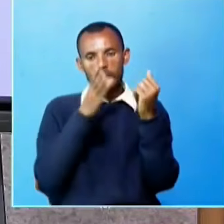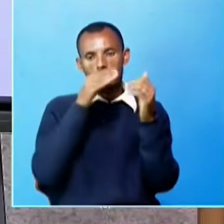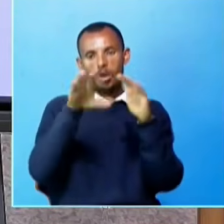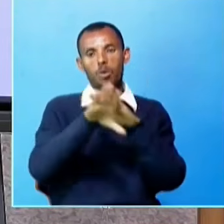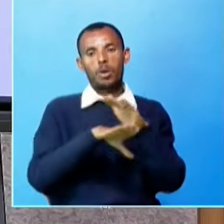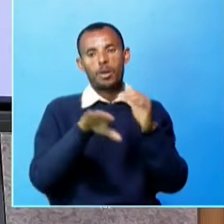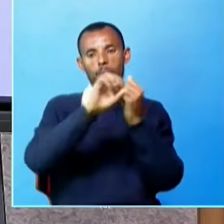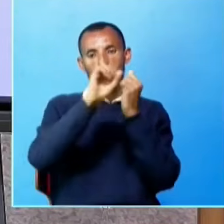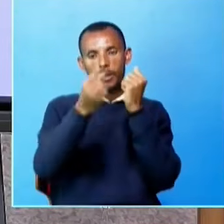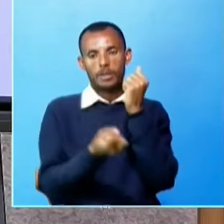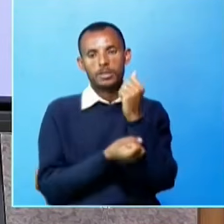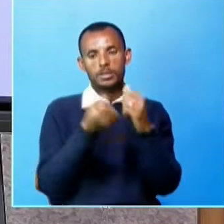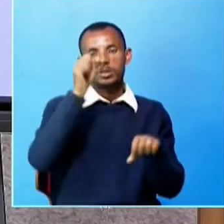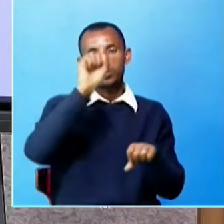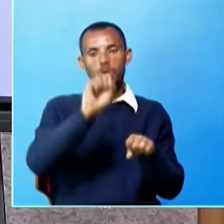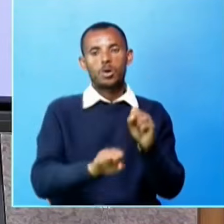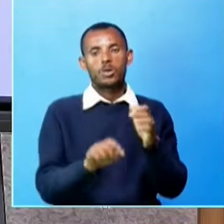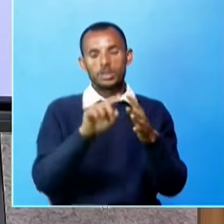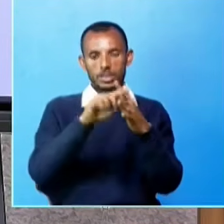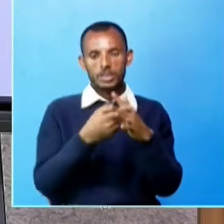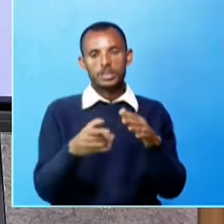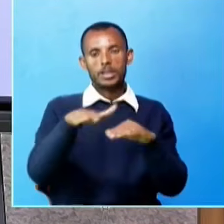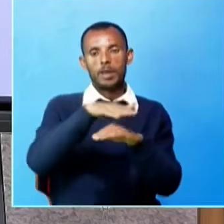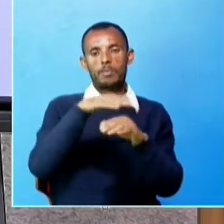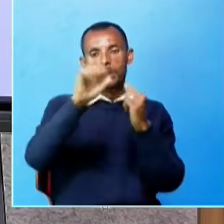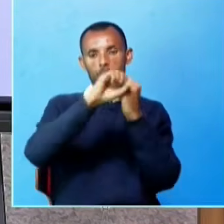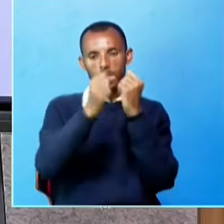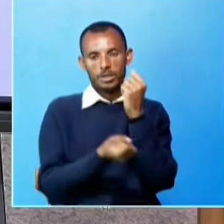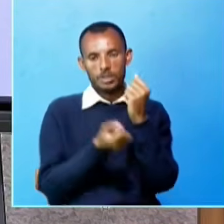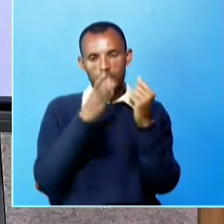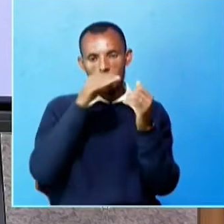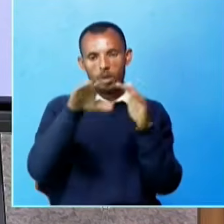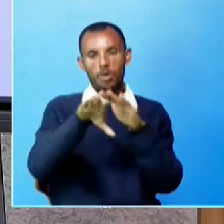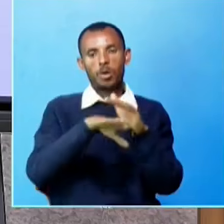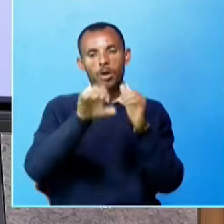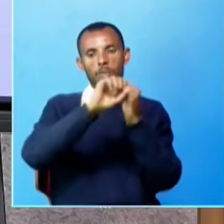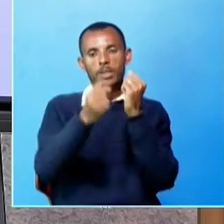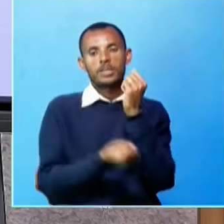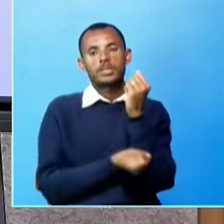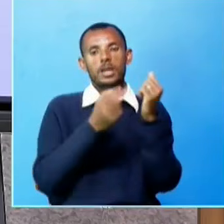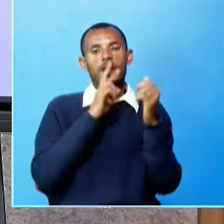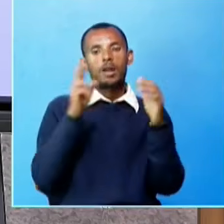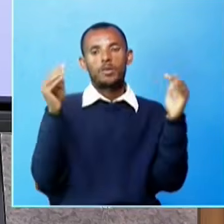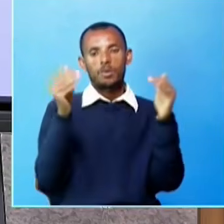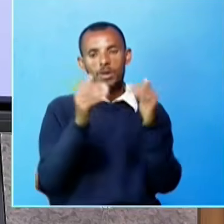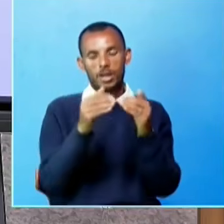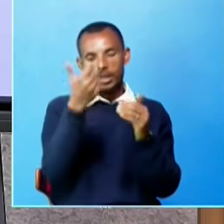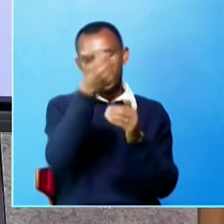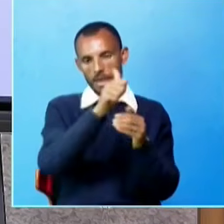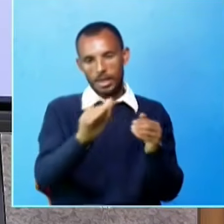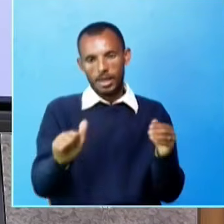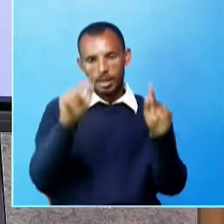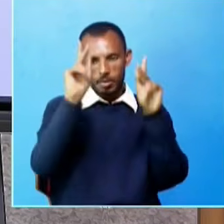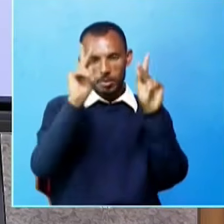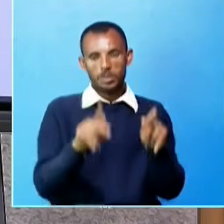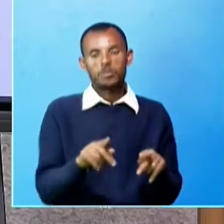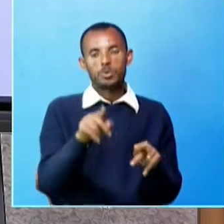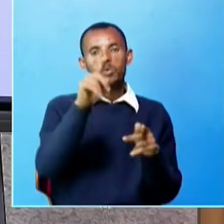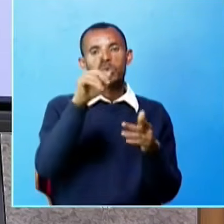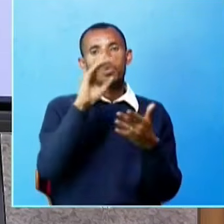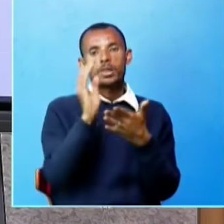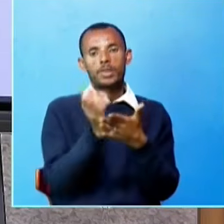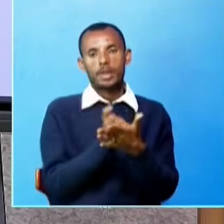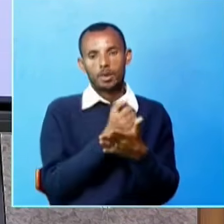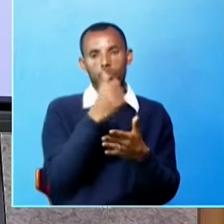Okay, so since the upper base and the lower bases are congruent for any prism, you can take one of the base